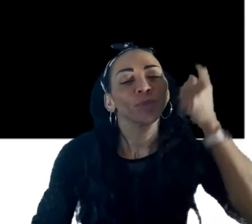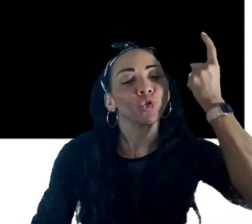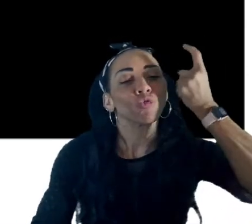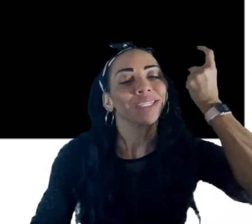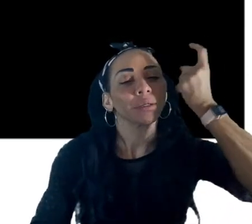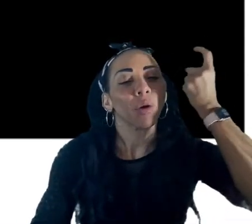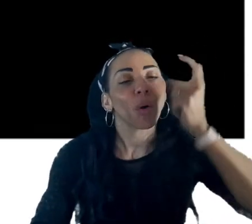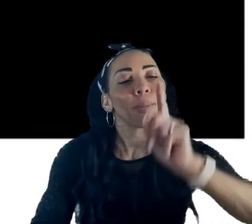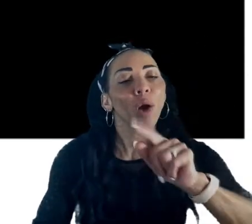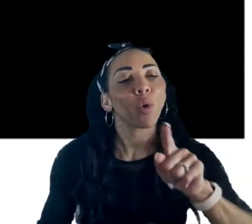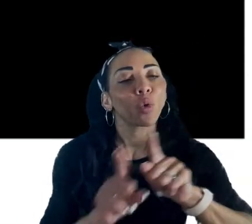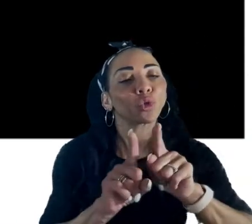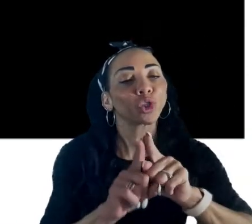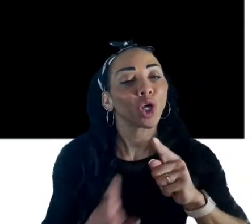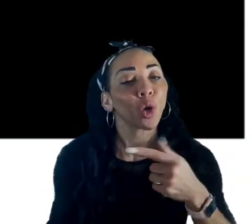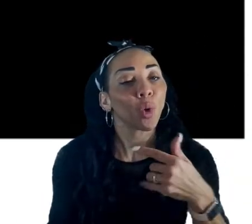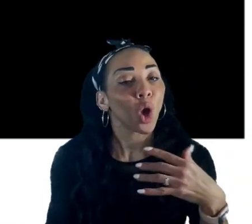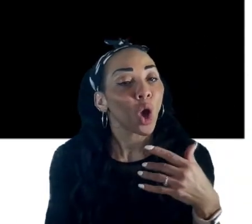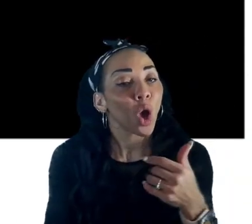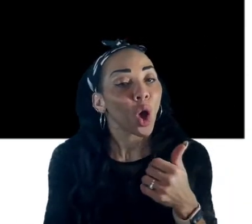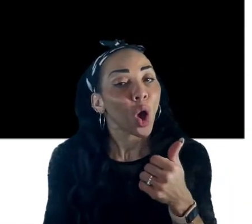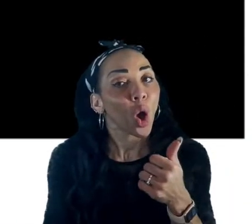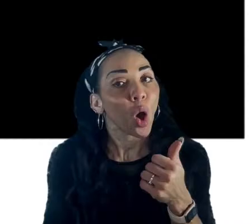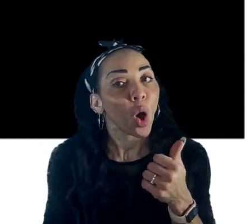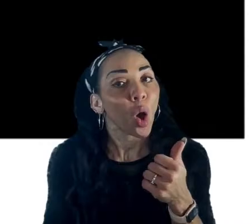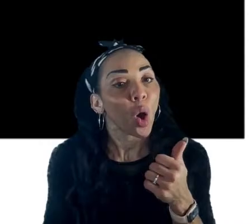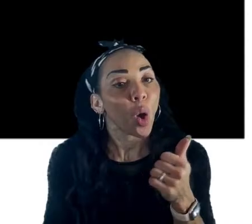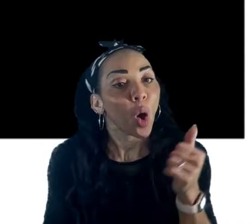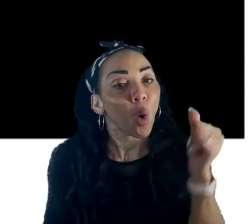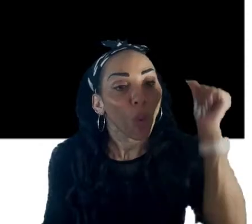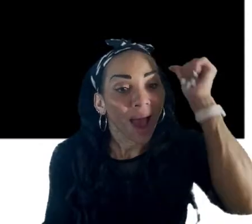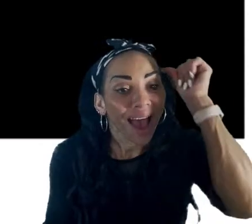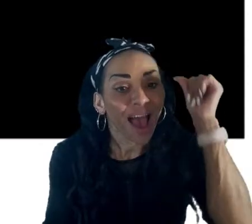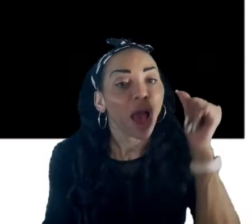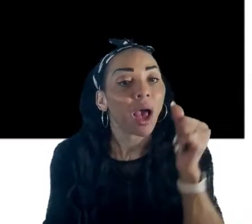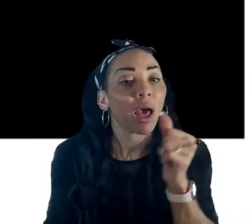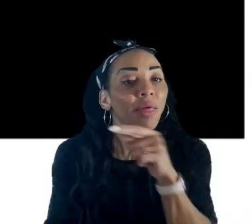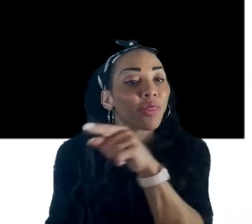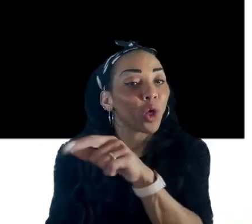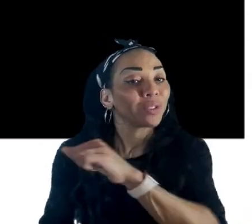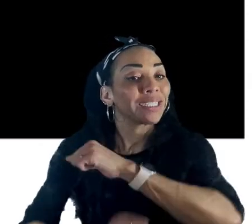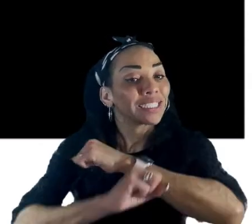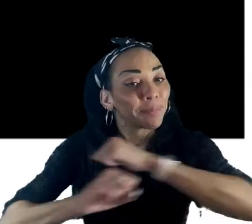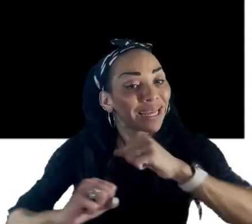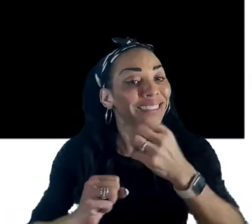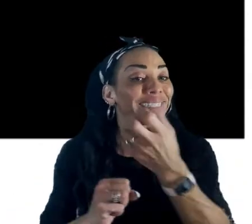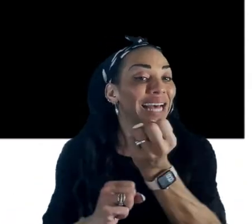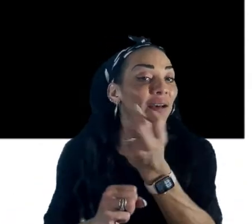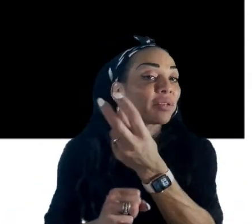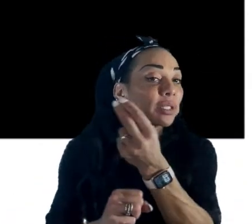aware what benefits those places do hold, and actually they can